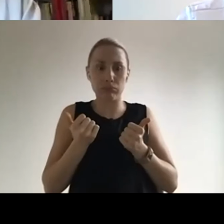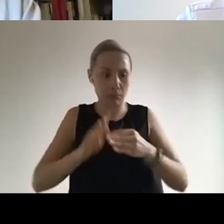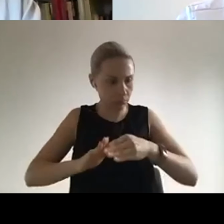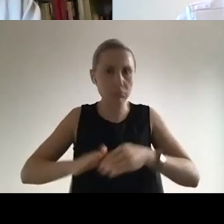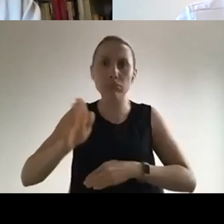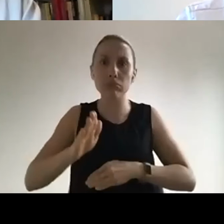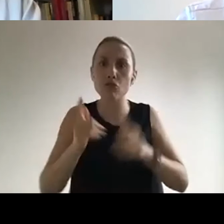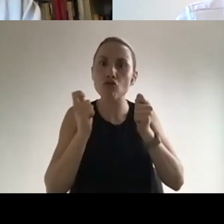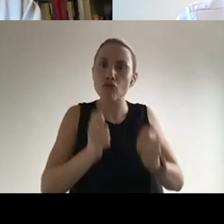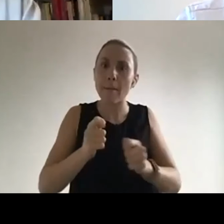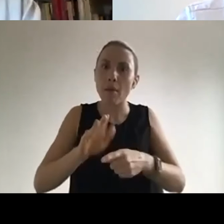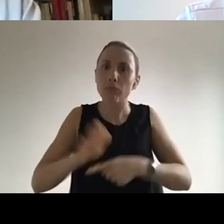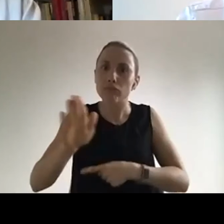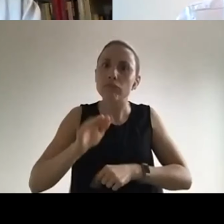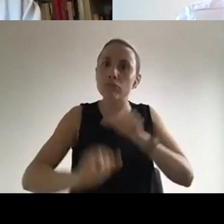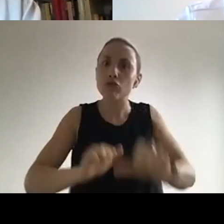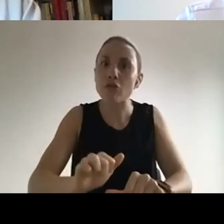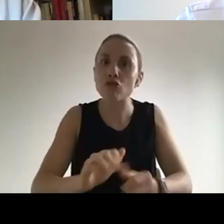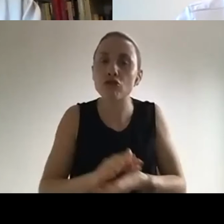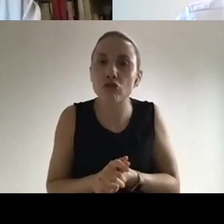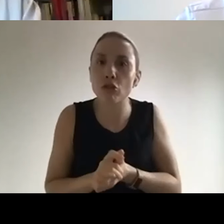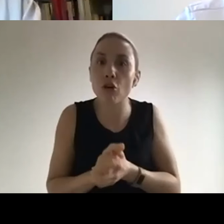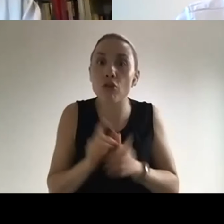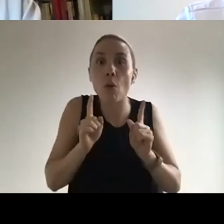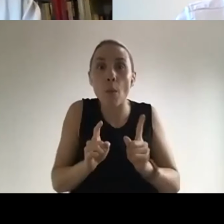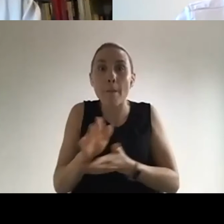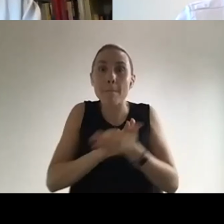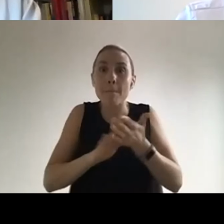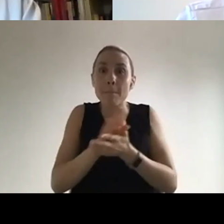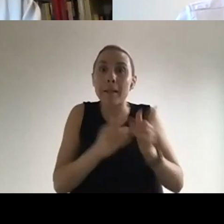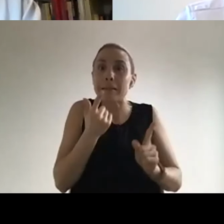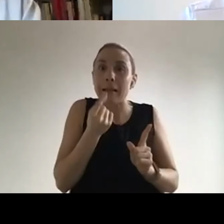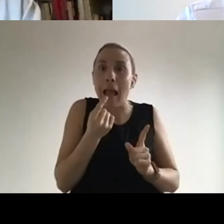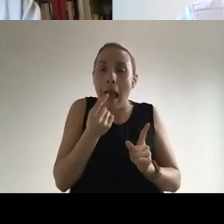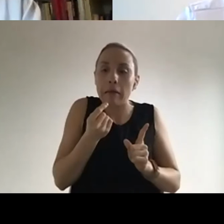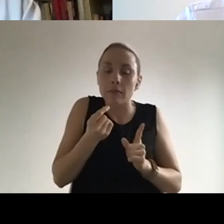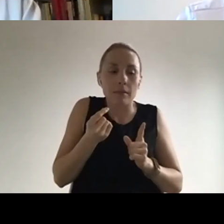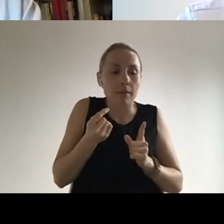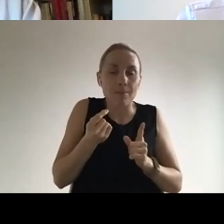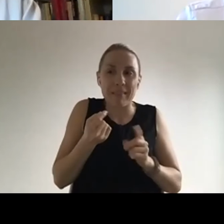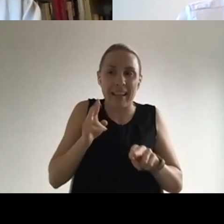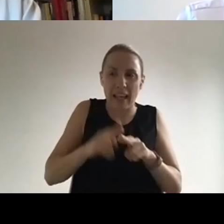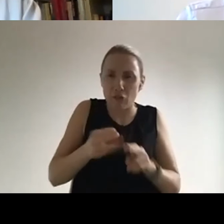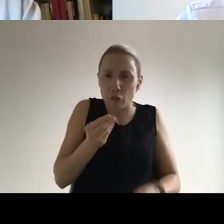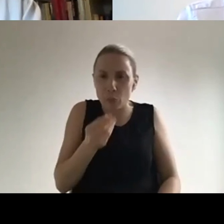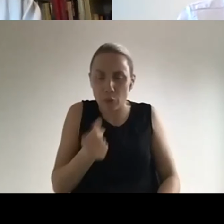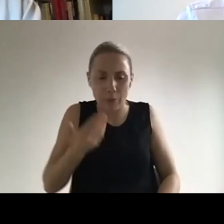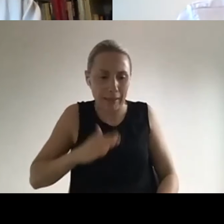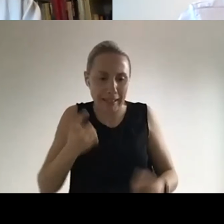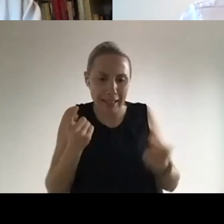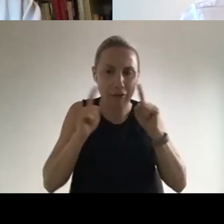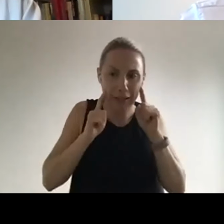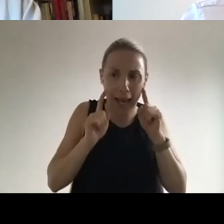have to use a hearing aid, that's a big win as well. But complete restoration and getting rid of hearing aids,